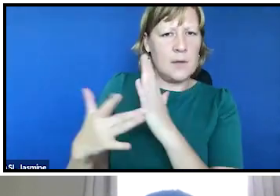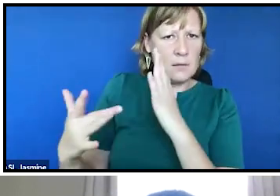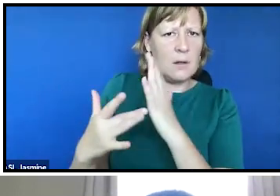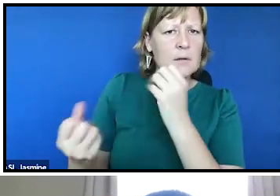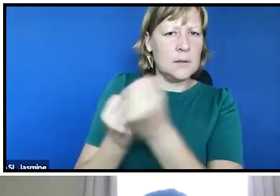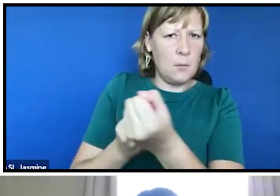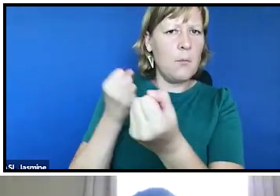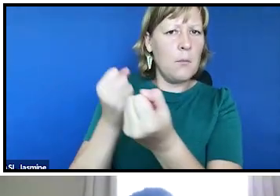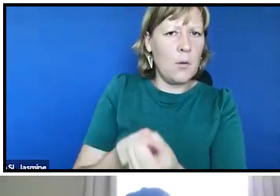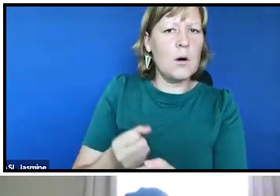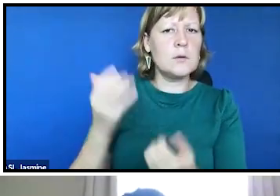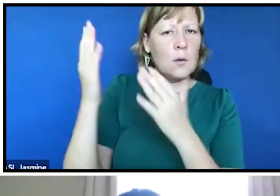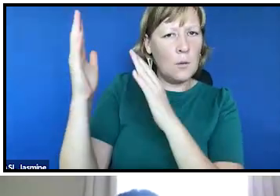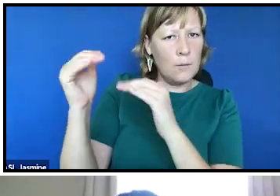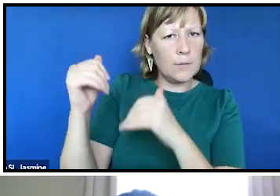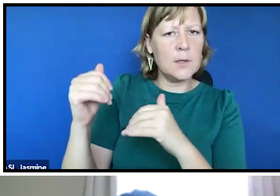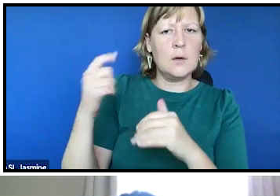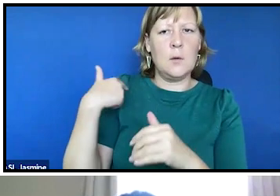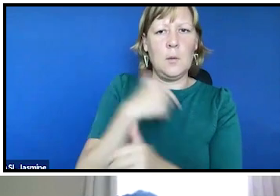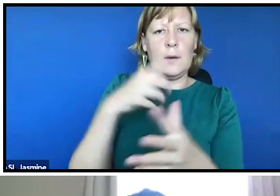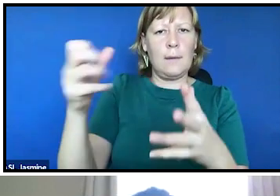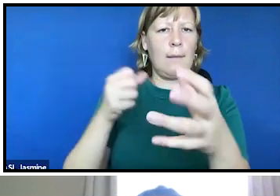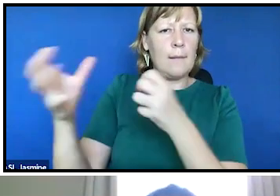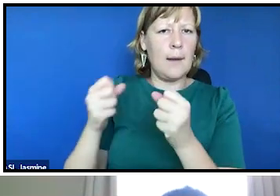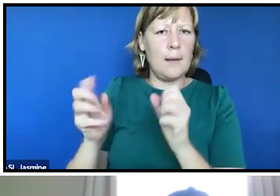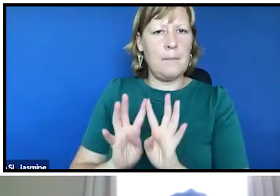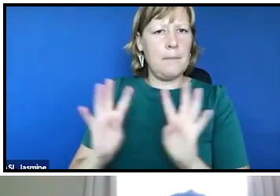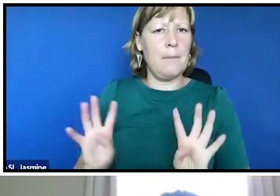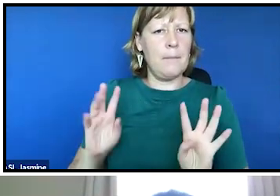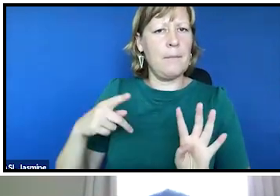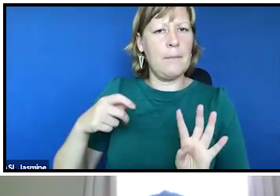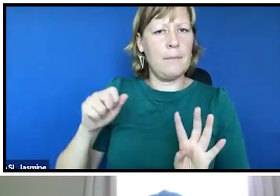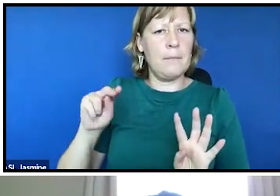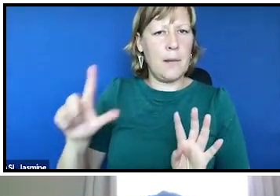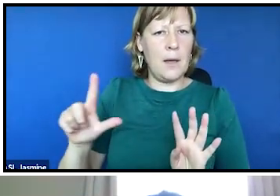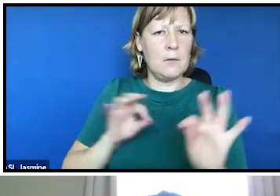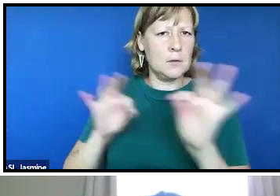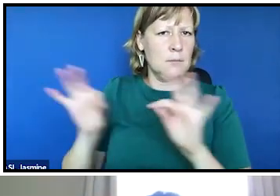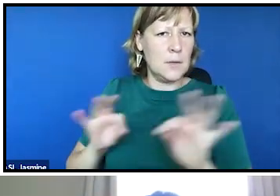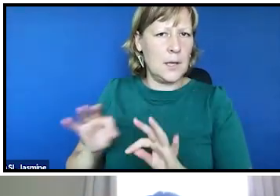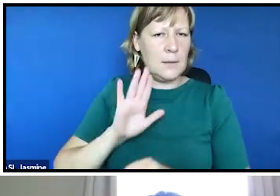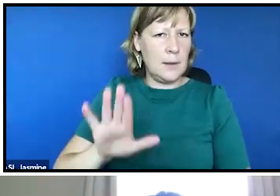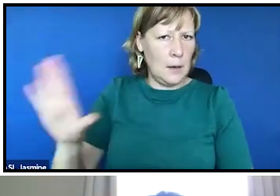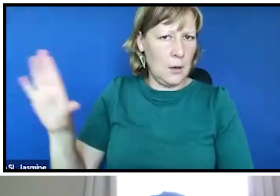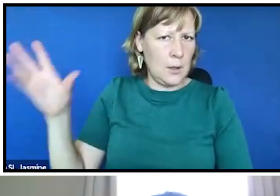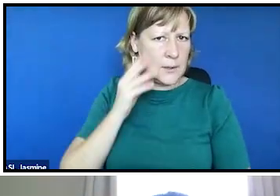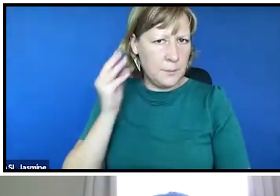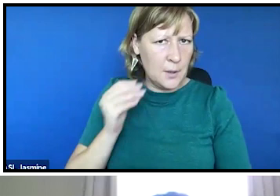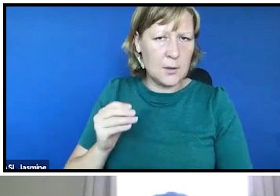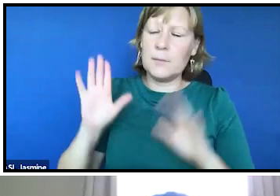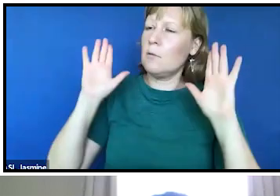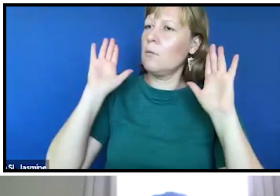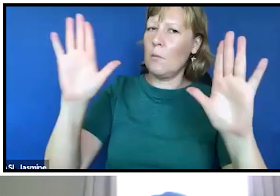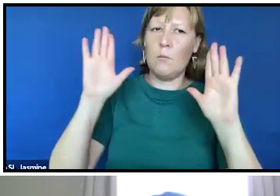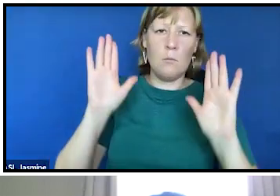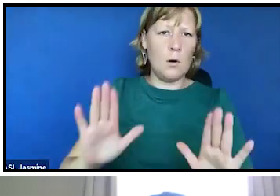about it at the conference and pitching it, because it's really helped a lot of people. I'm sorry you haven't gotten a lot of feedback, because it's been wonderful for